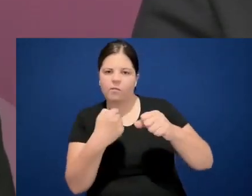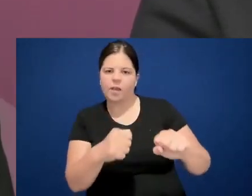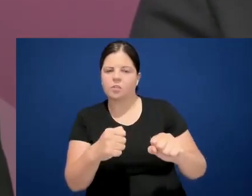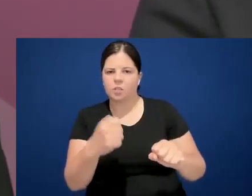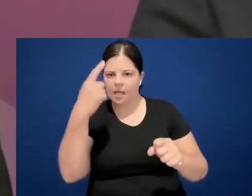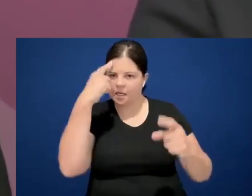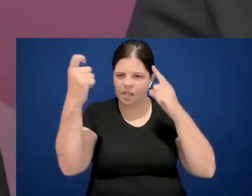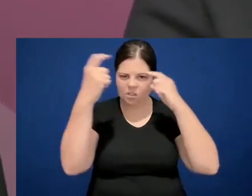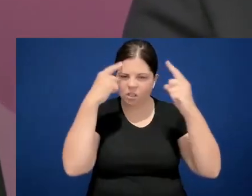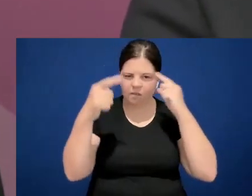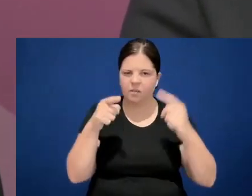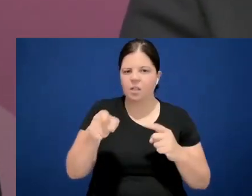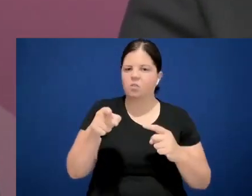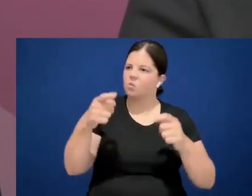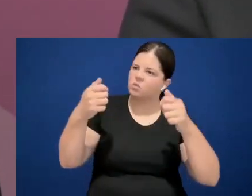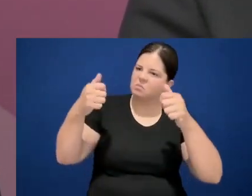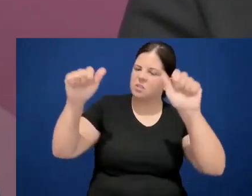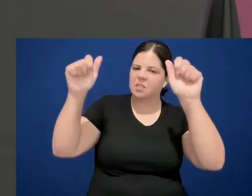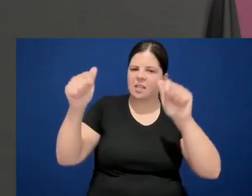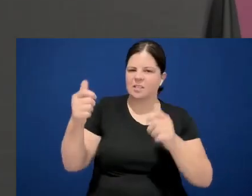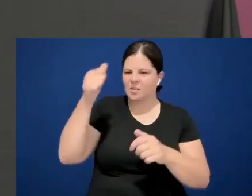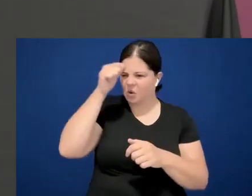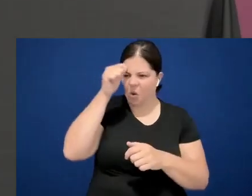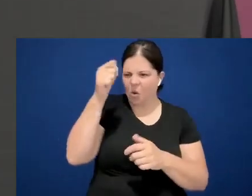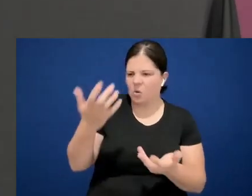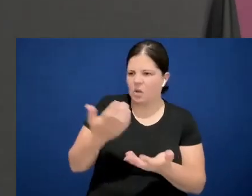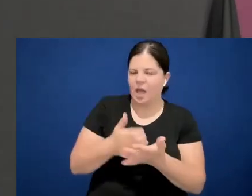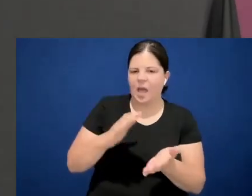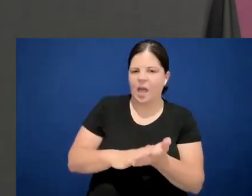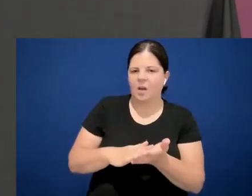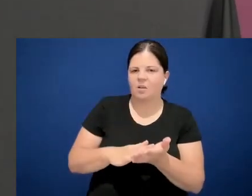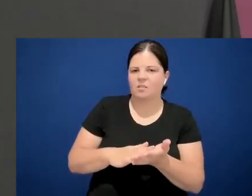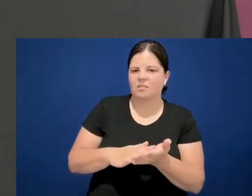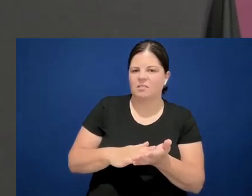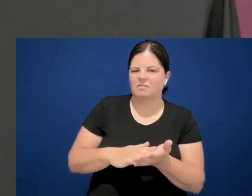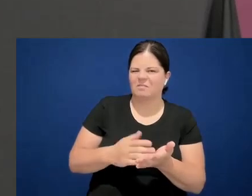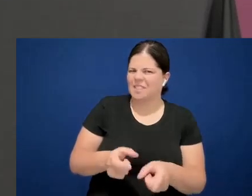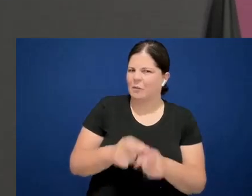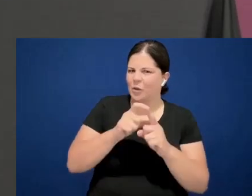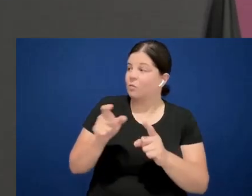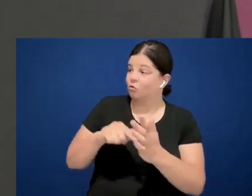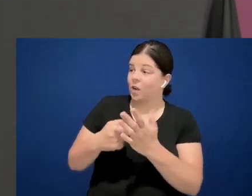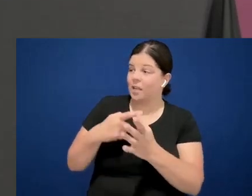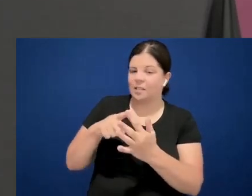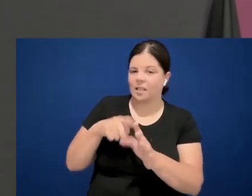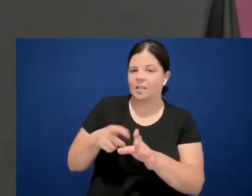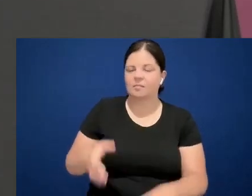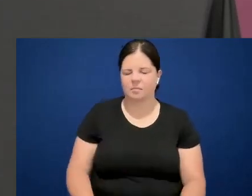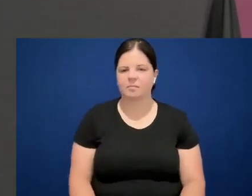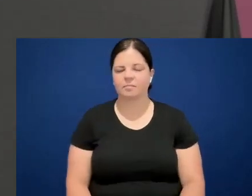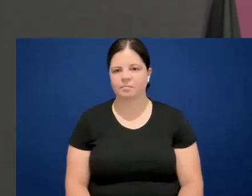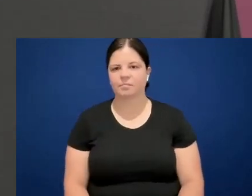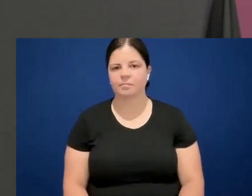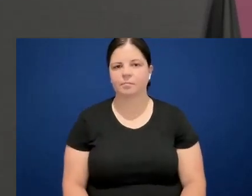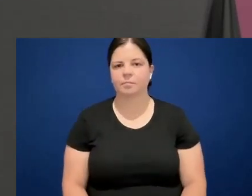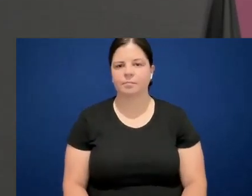prevention strategies? Tricky one. Maybe start with you, Tracy. Thanks, Alison. Measuring impact